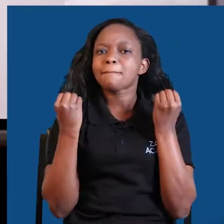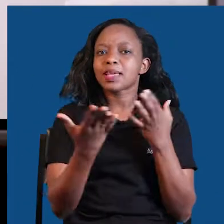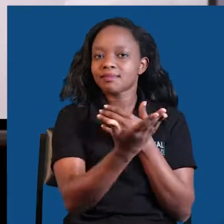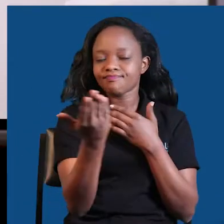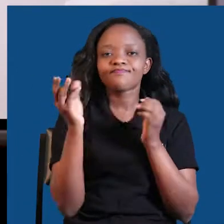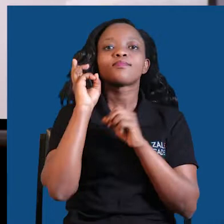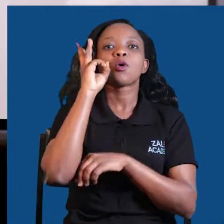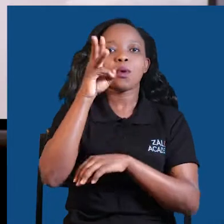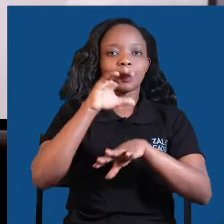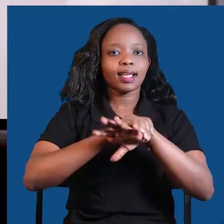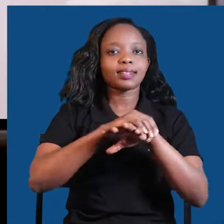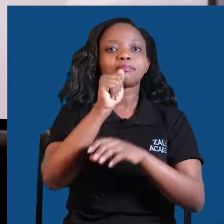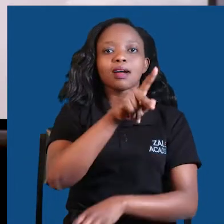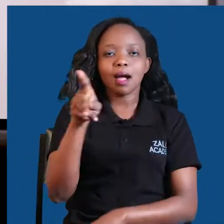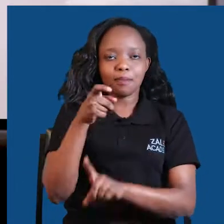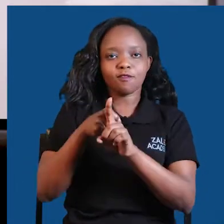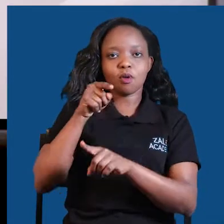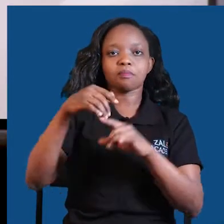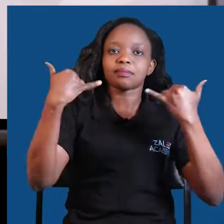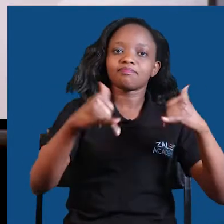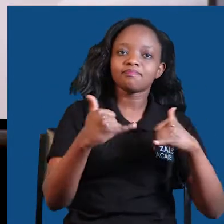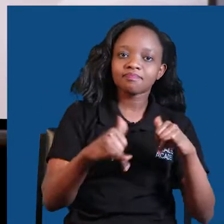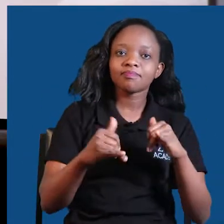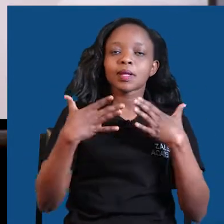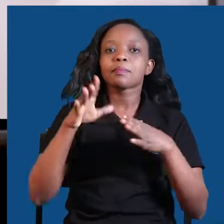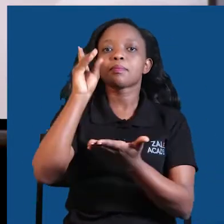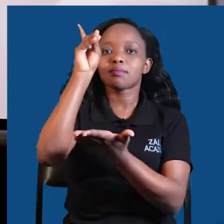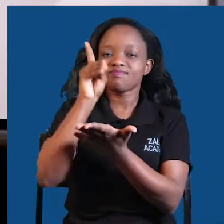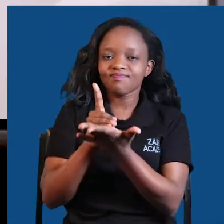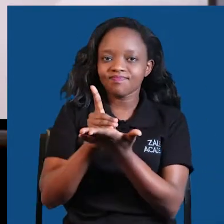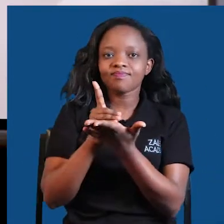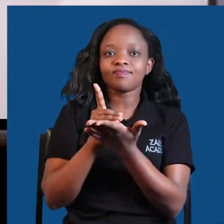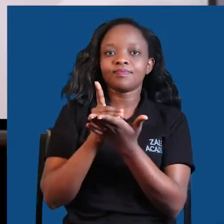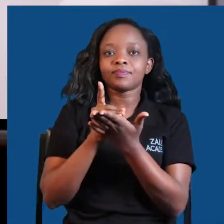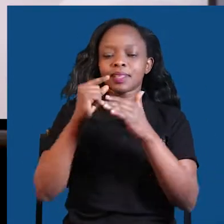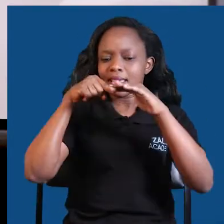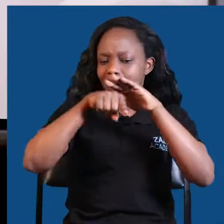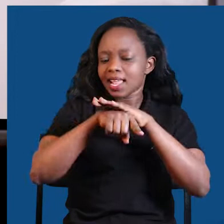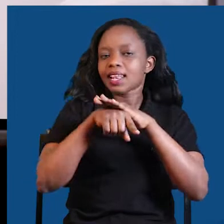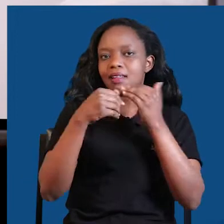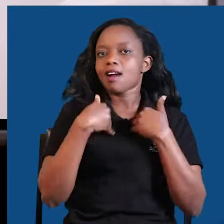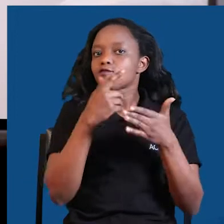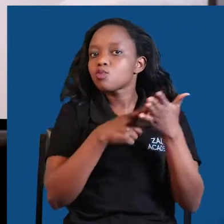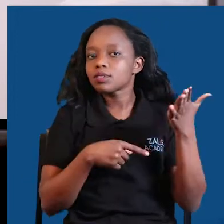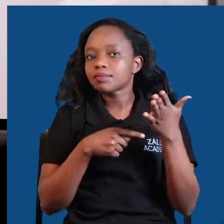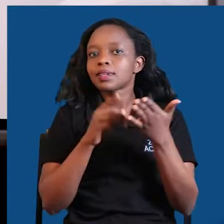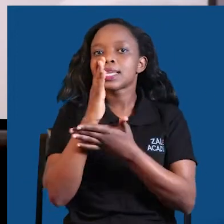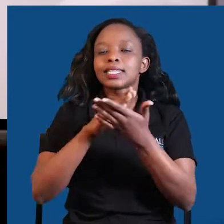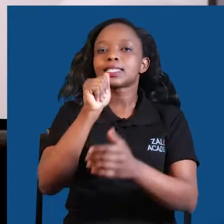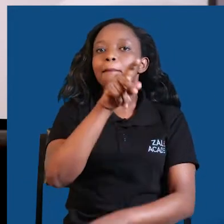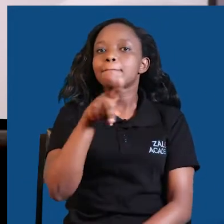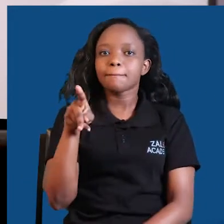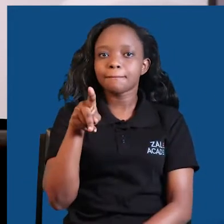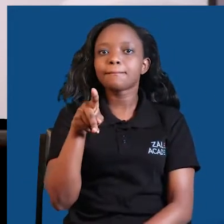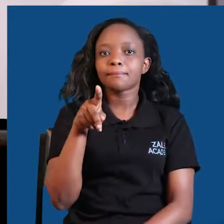where most of you would get your applications from, like games, people click download. Inside it, there is